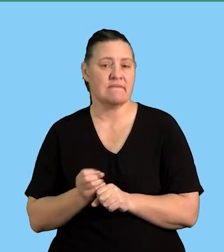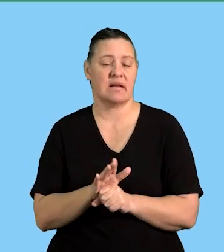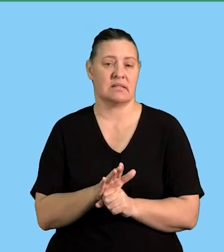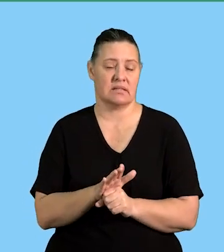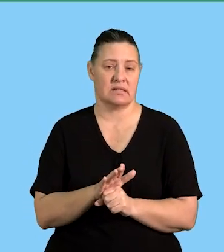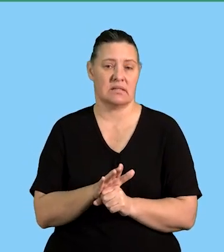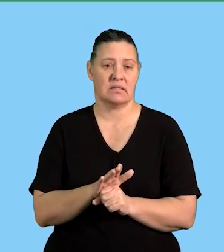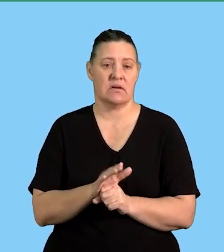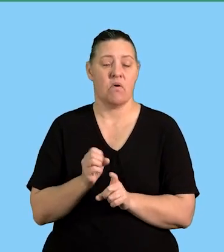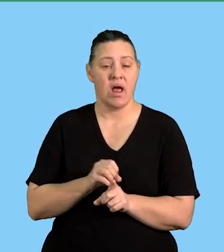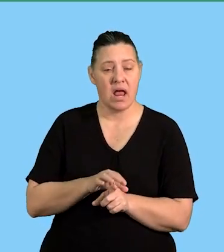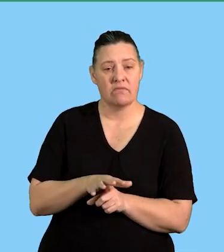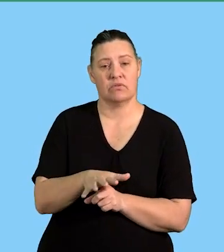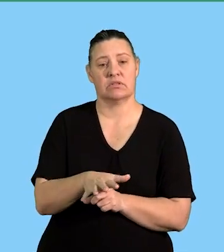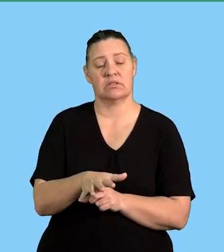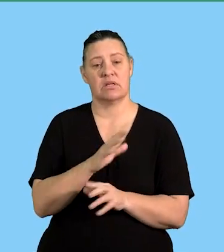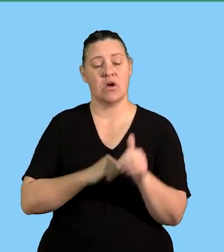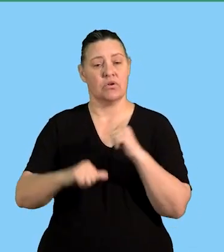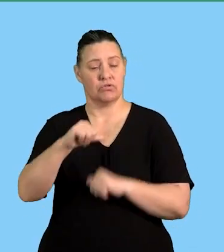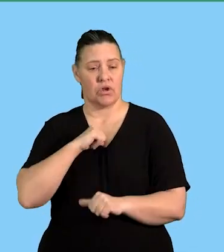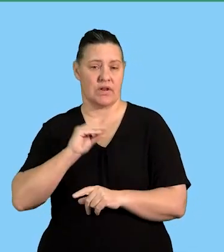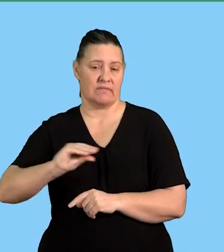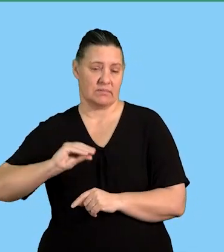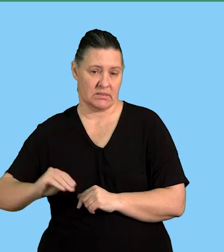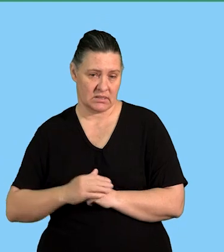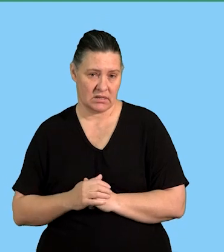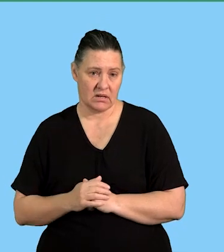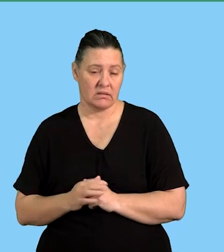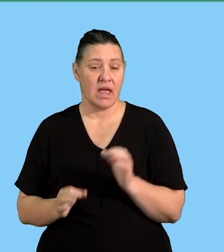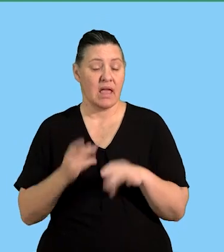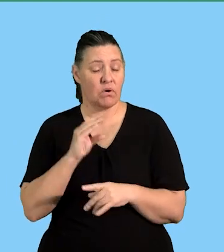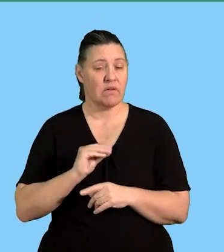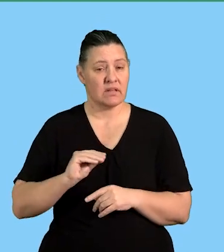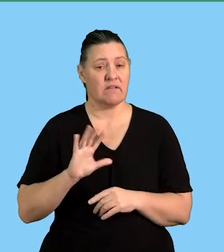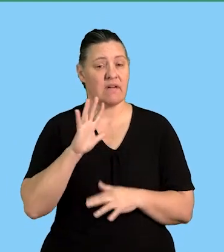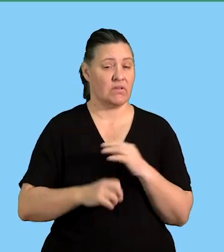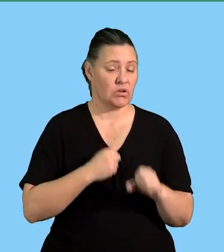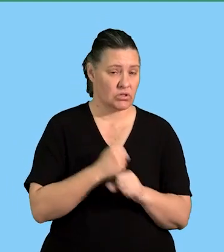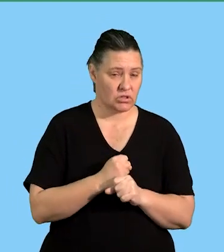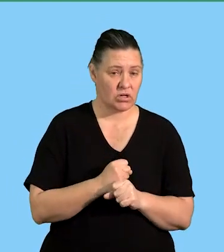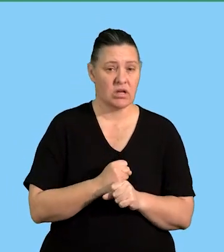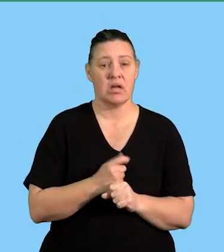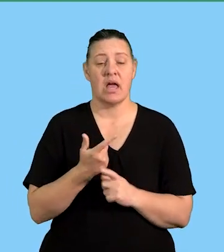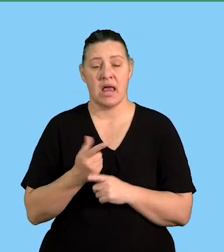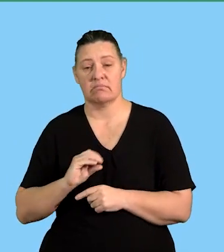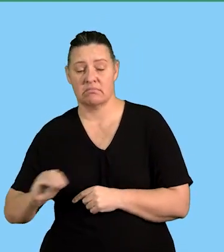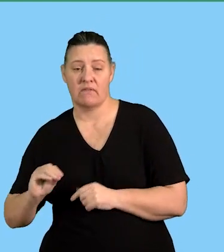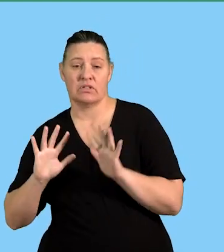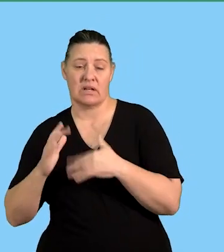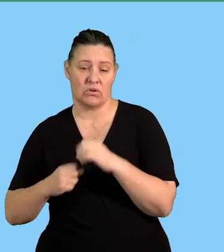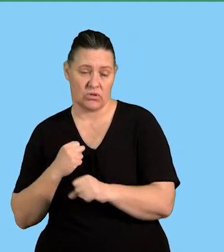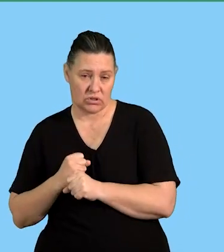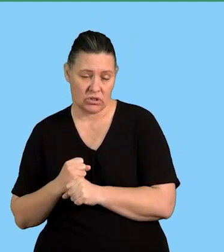or influence the return on investment. To say, if you invest for 5 years and someone invests for 10 years,